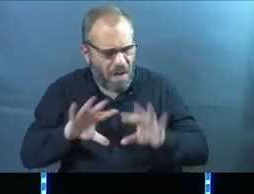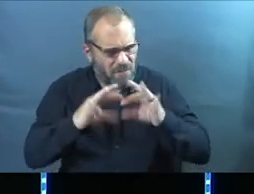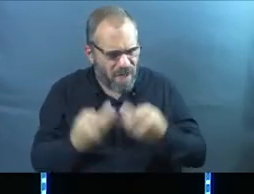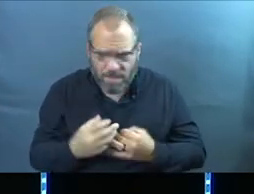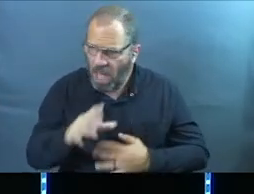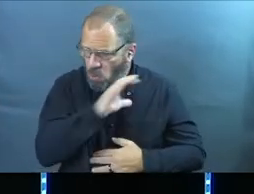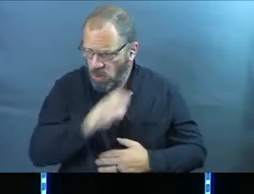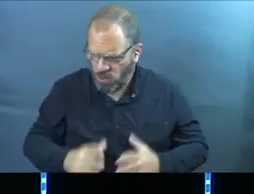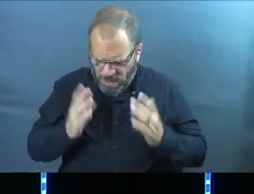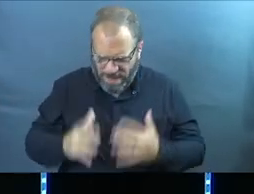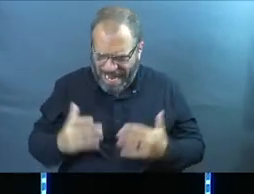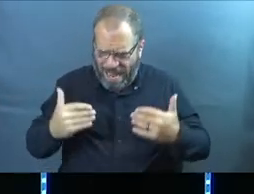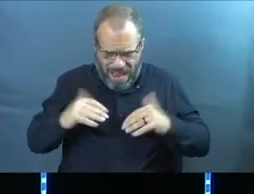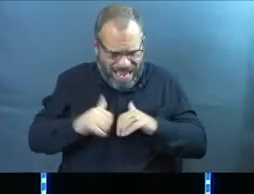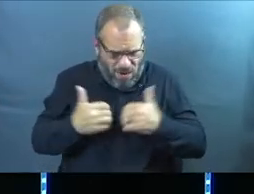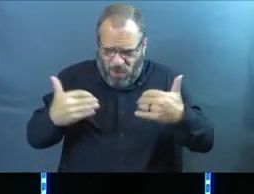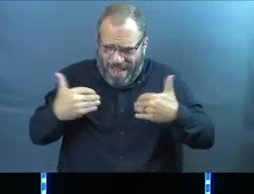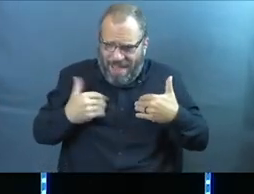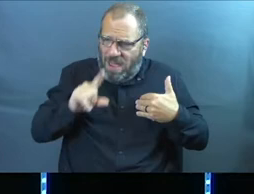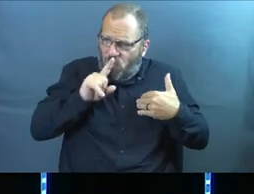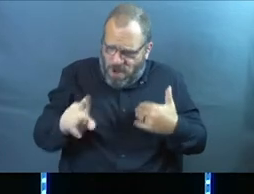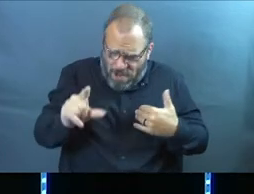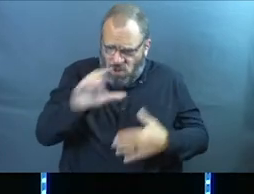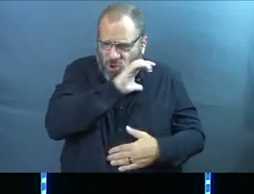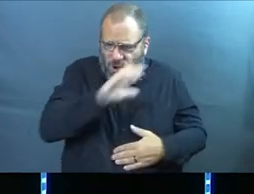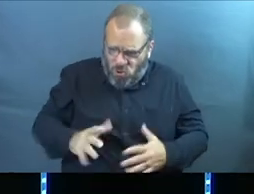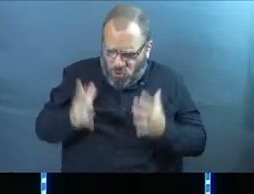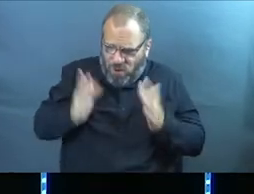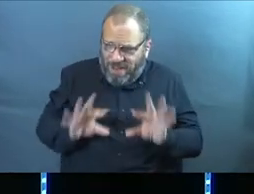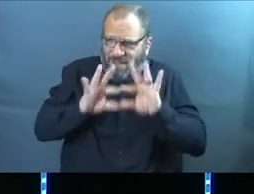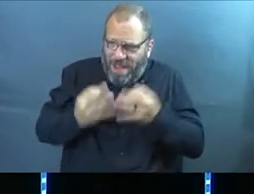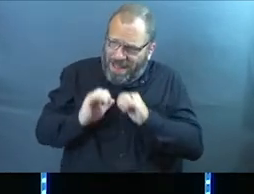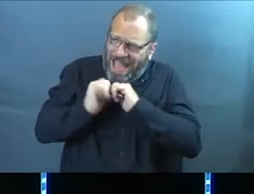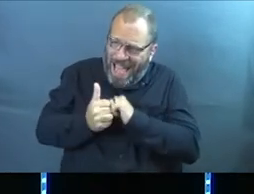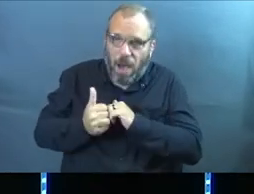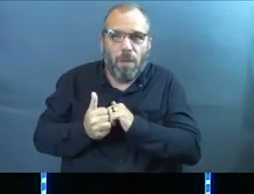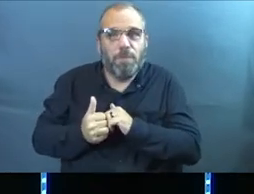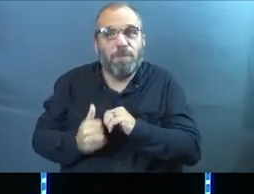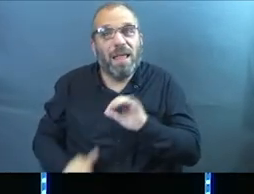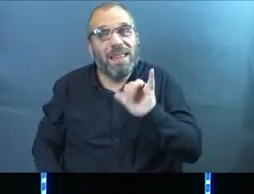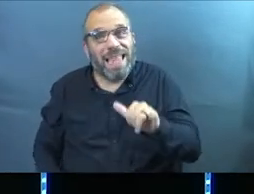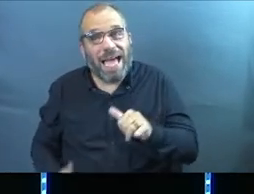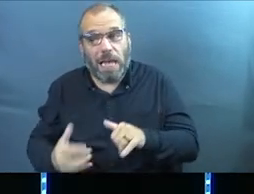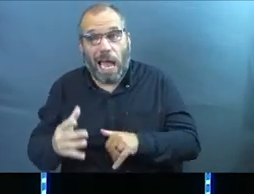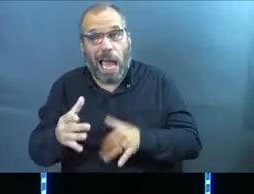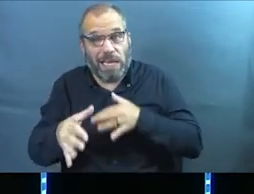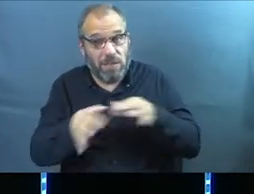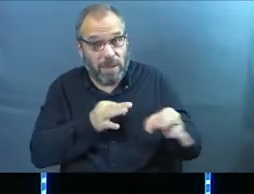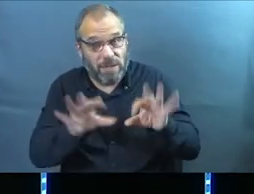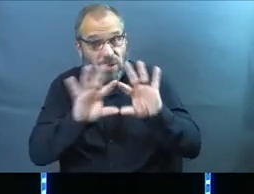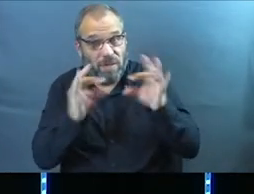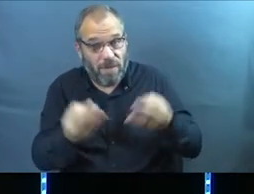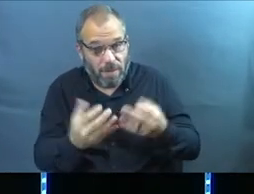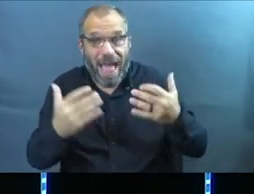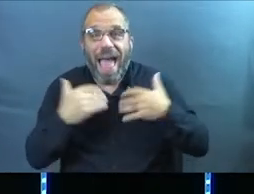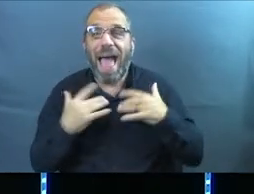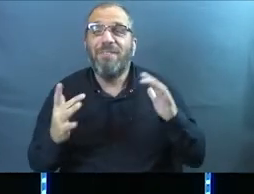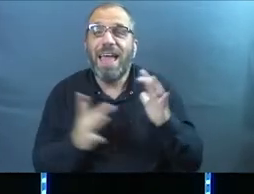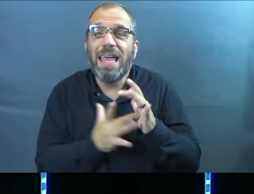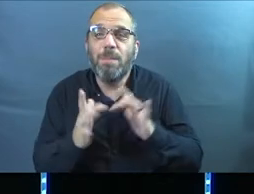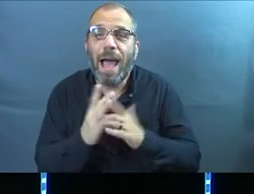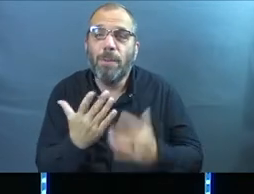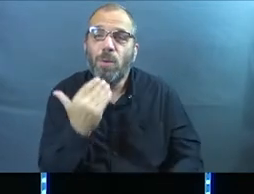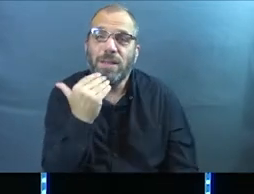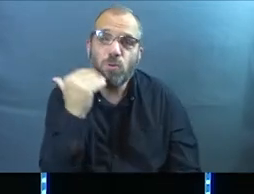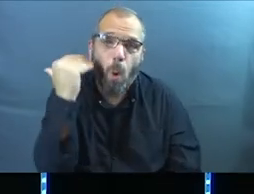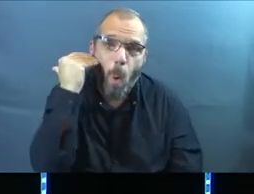family and we're Christians, but how do we have an actual Christian family, Pastor? And this is one of the things that I'll talk to them about, is have a Bible at the